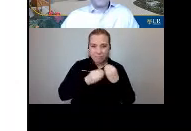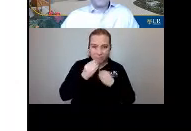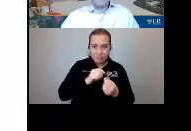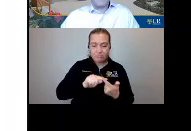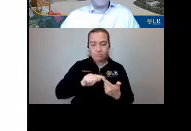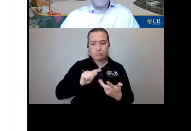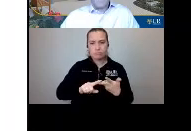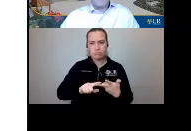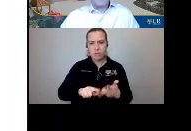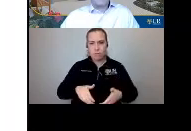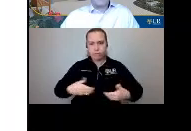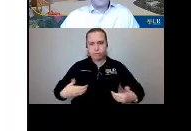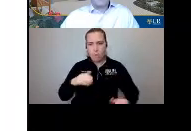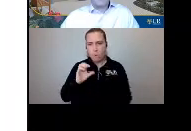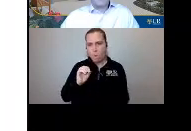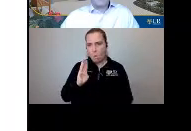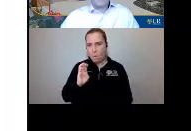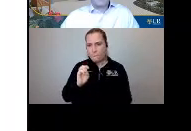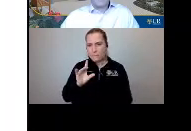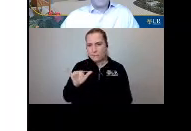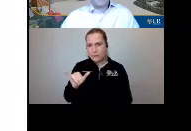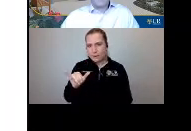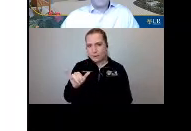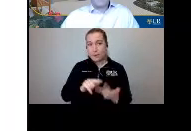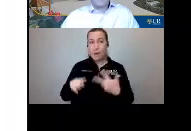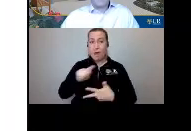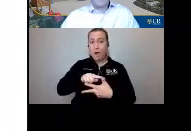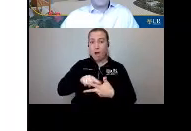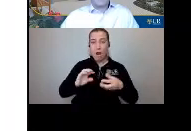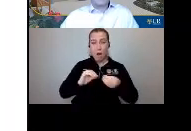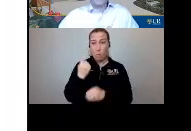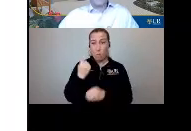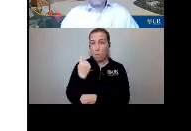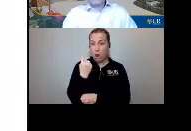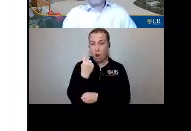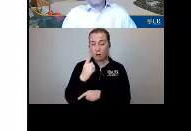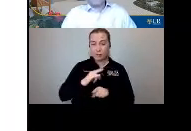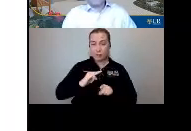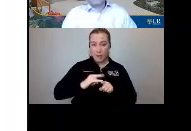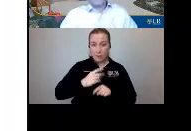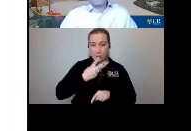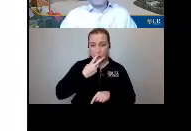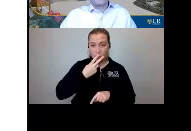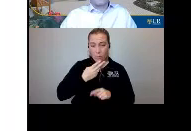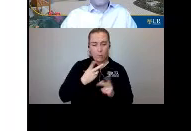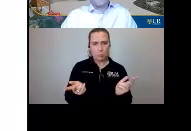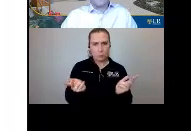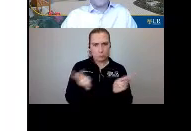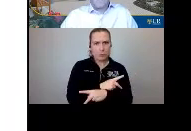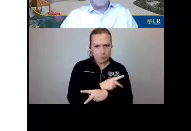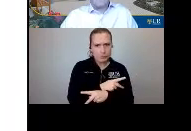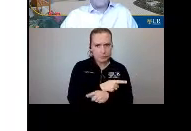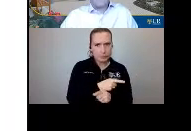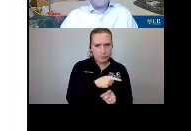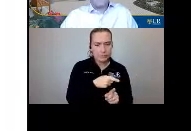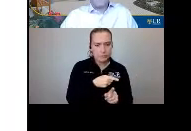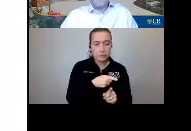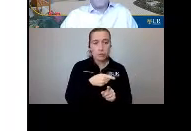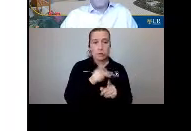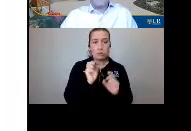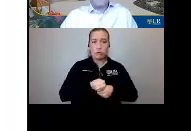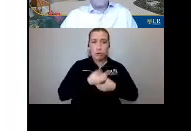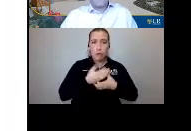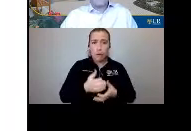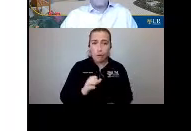that tobacco is the #1 modifiable behavior that leads to poor outcomes. Now, it leads to outcomes in cancer, with